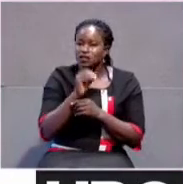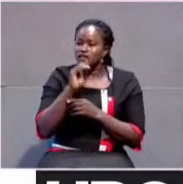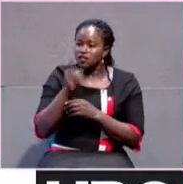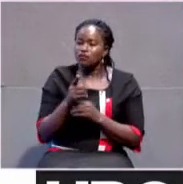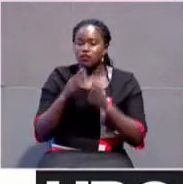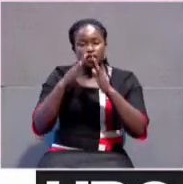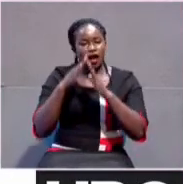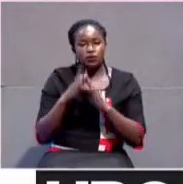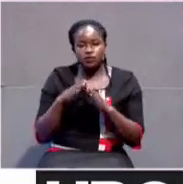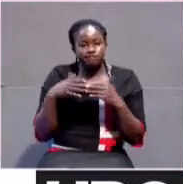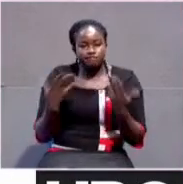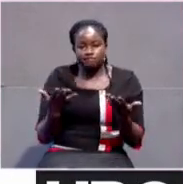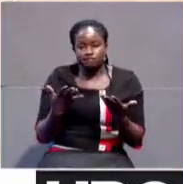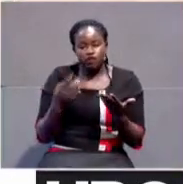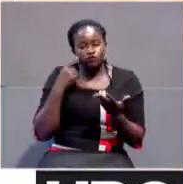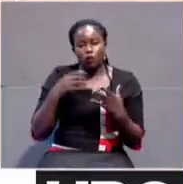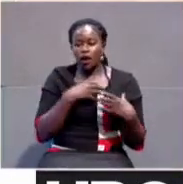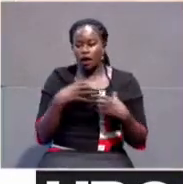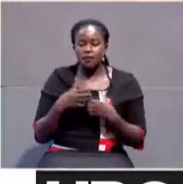housing units for soldiers.